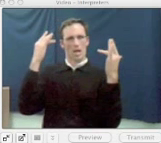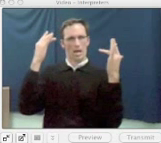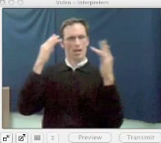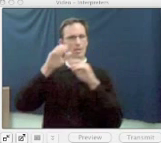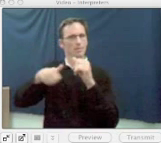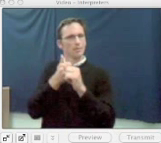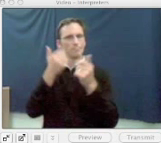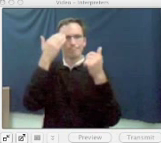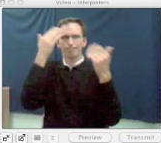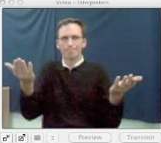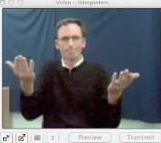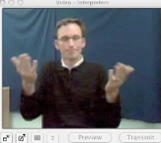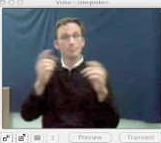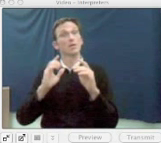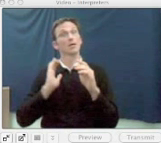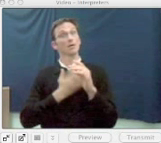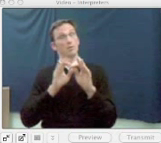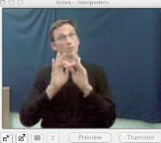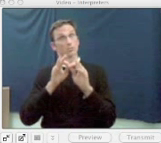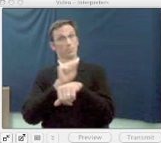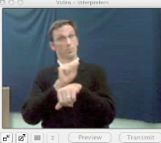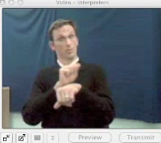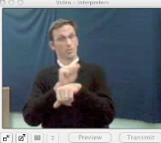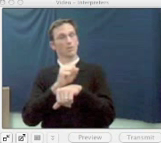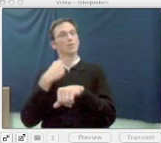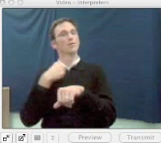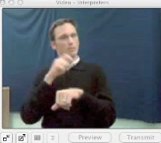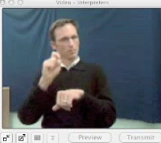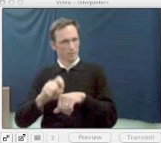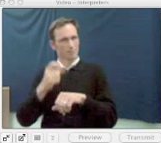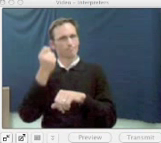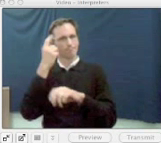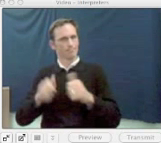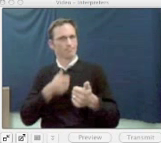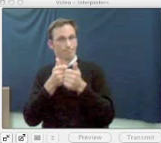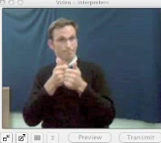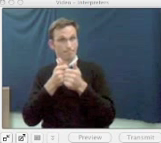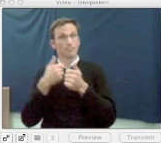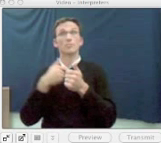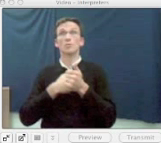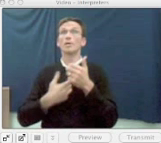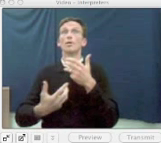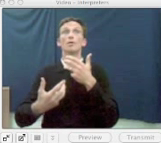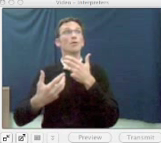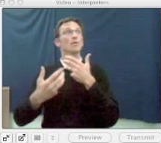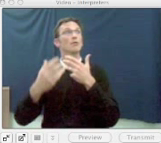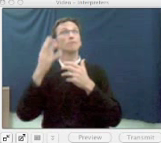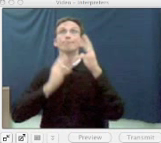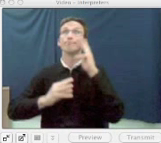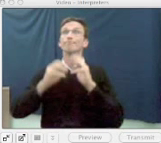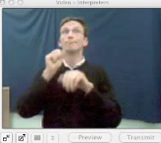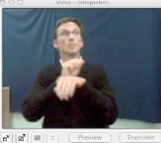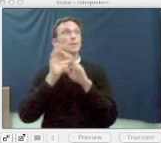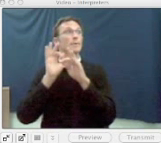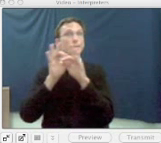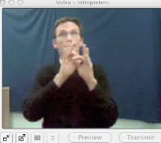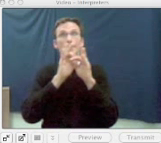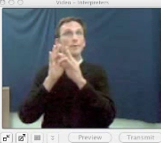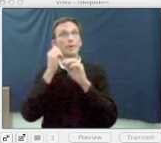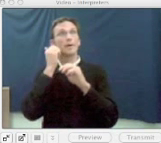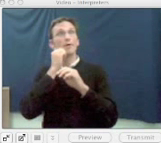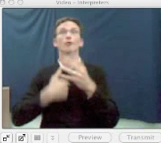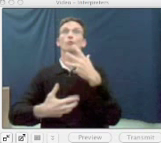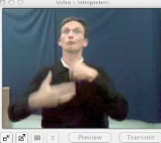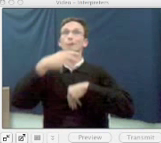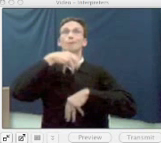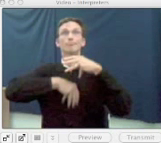the challenge would be is that we would have to say it's not enough that we learn these things on the fly, on the job,